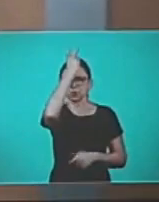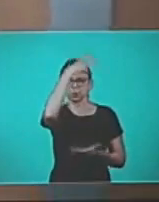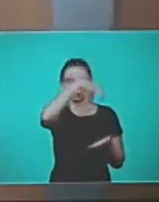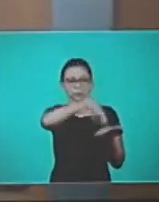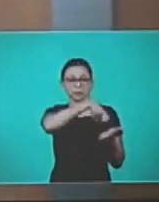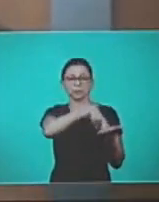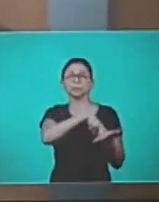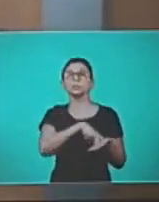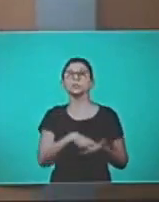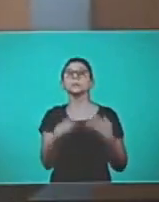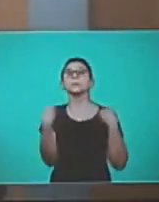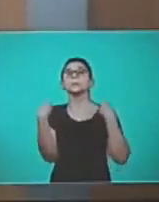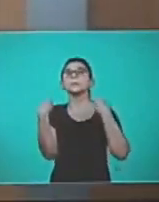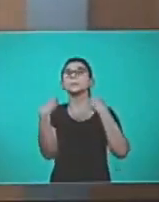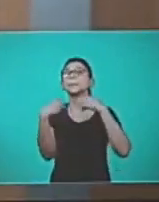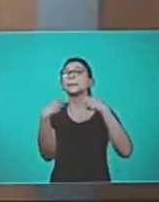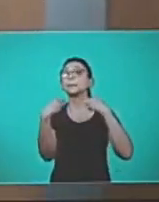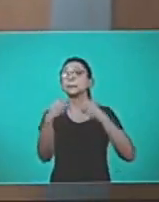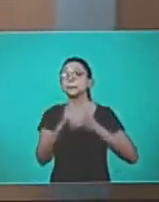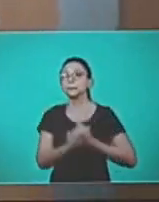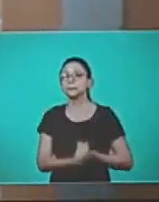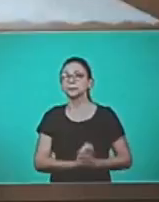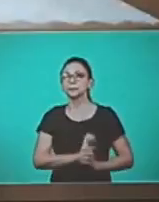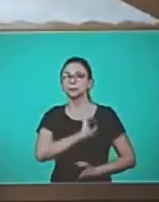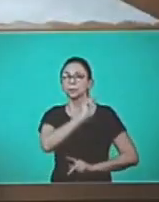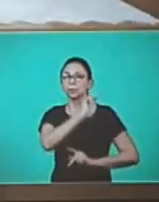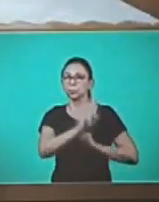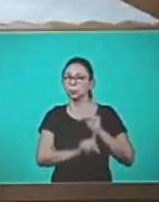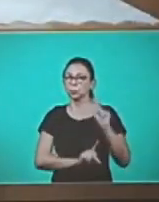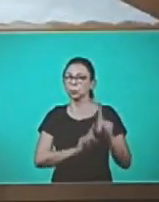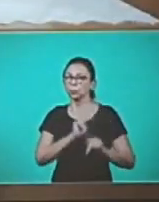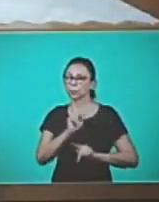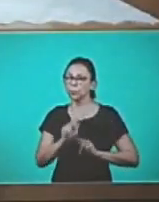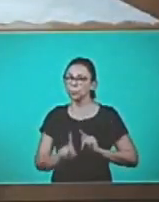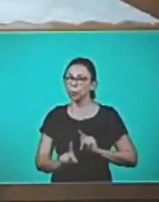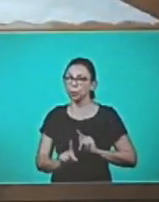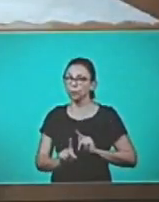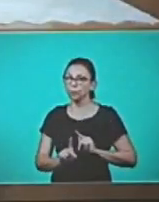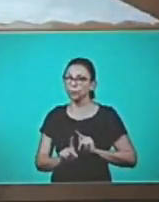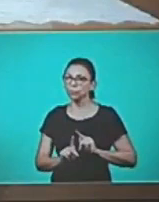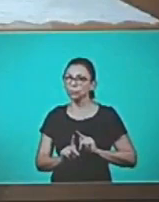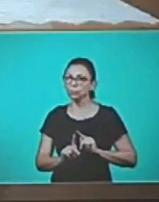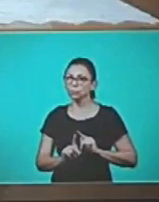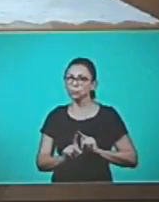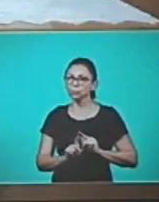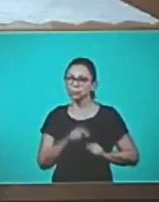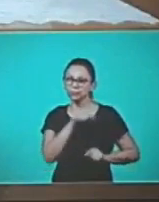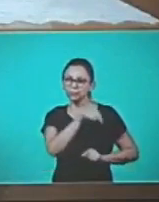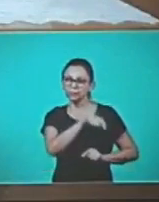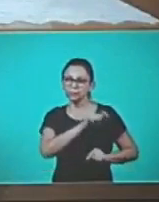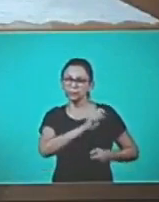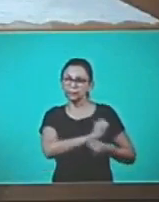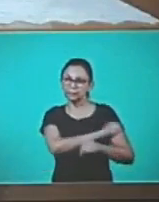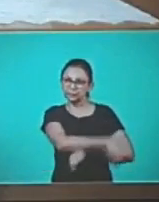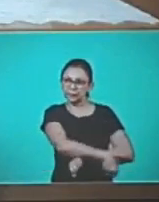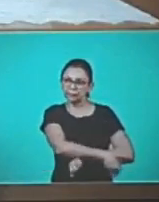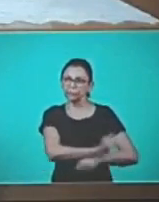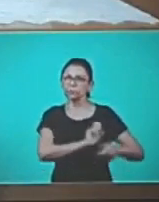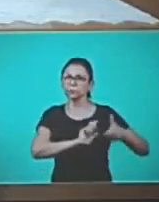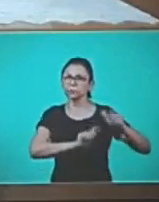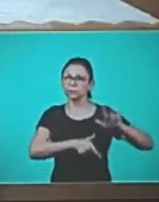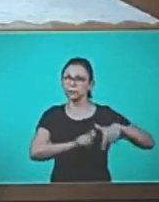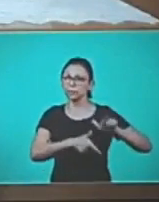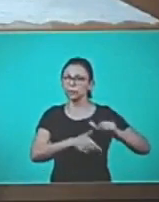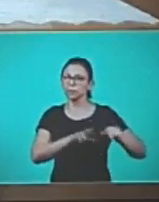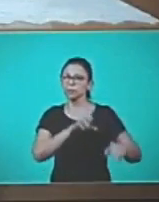to Egypt was to make the people of Israel aware that the Lord was preparing,